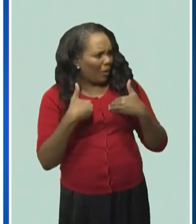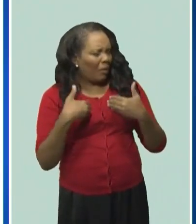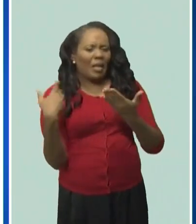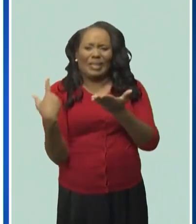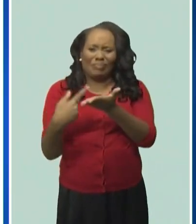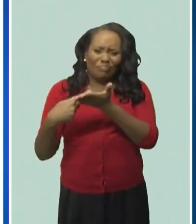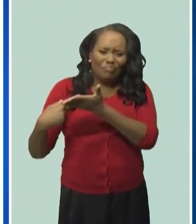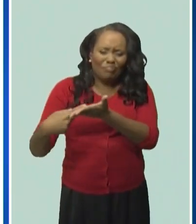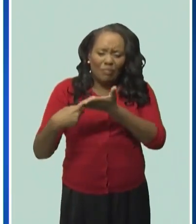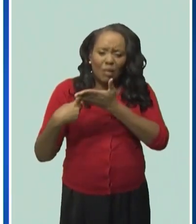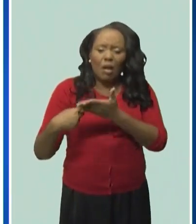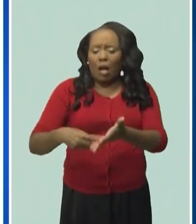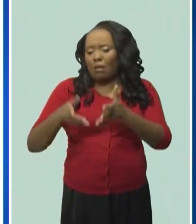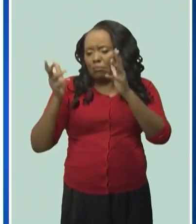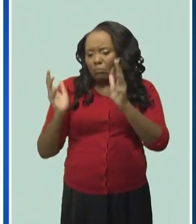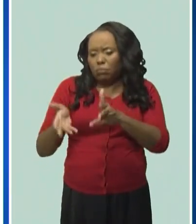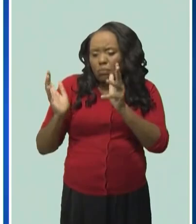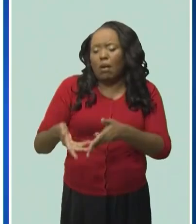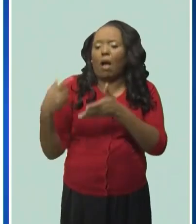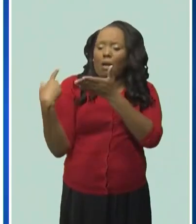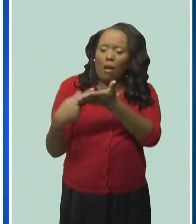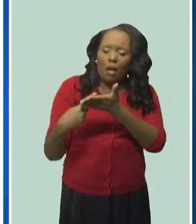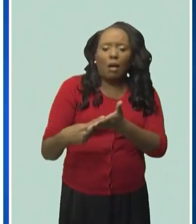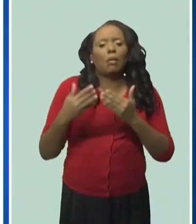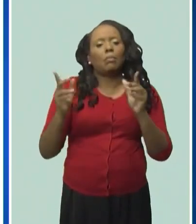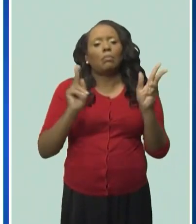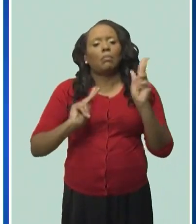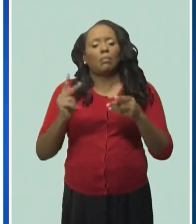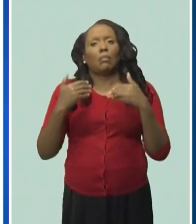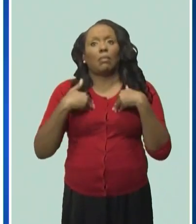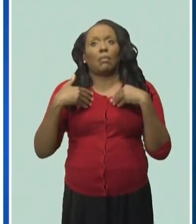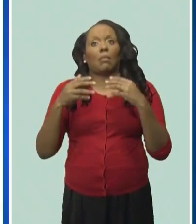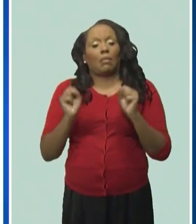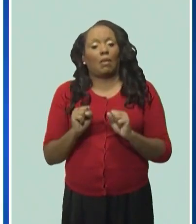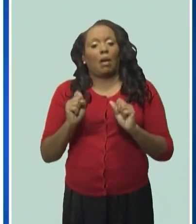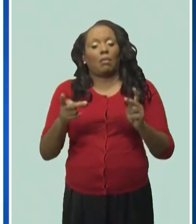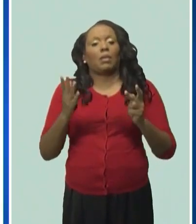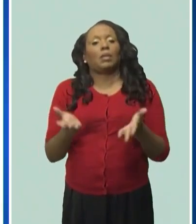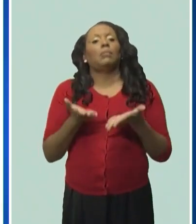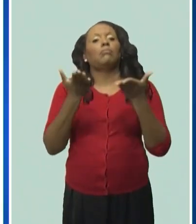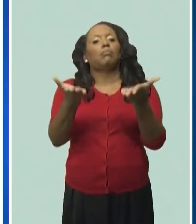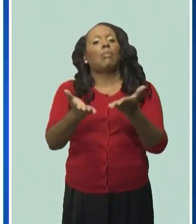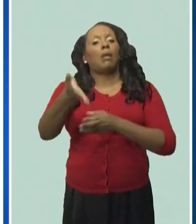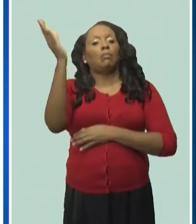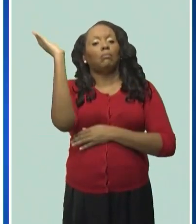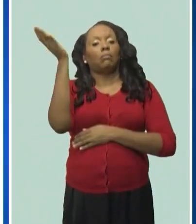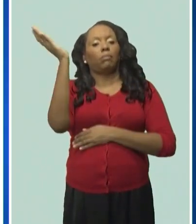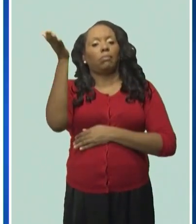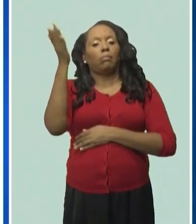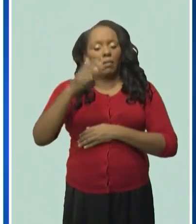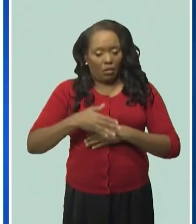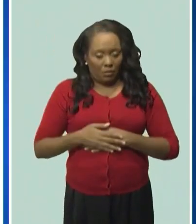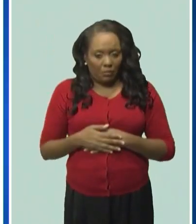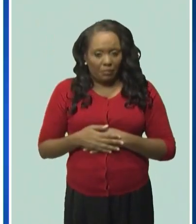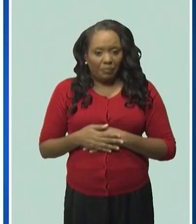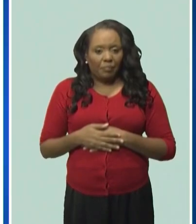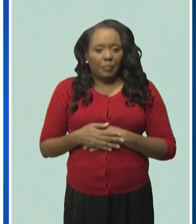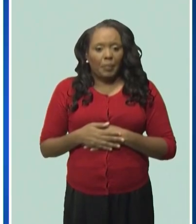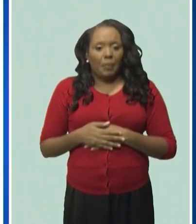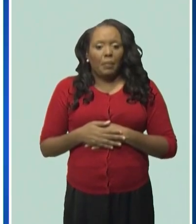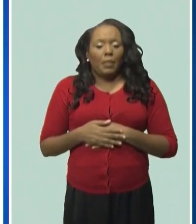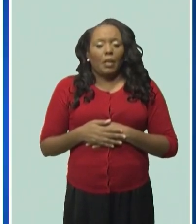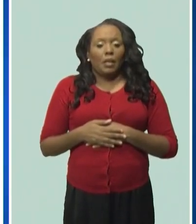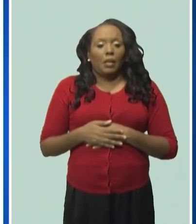are needed, that everyone has the opportunity to step forward and to present their concerns, and